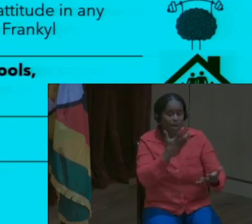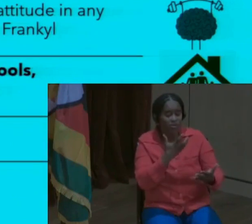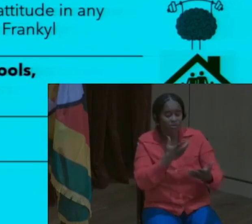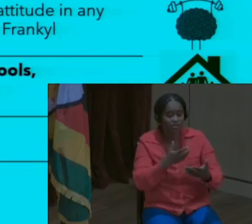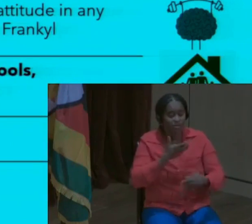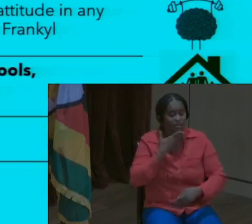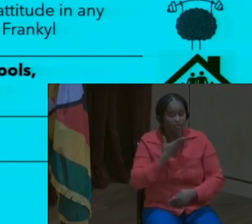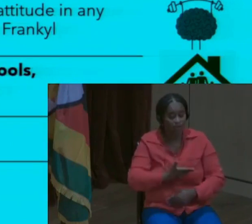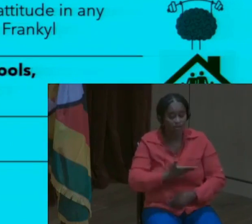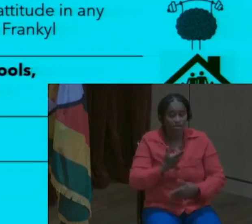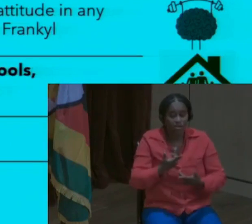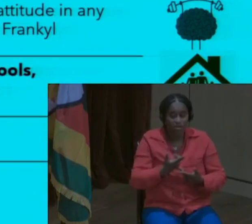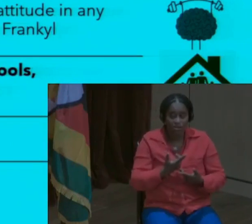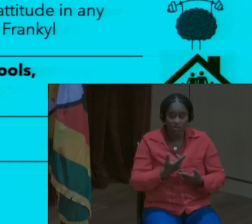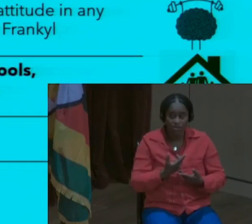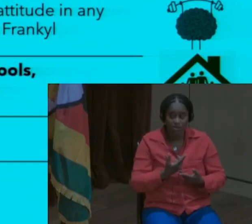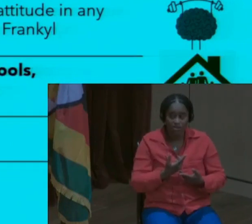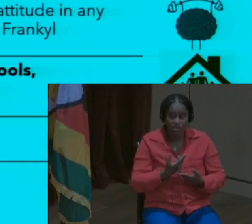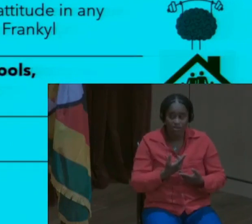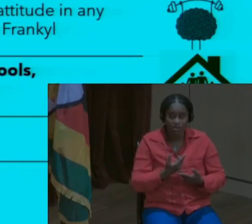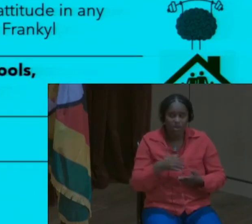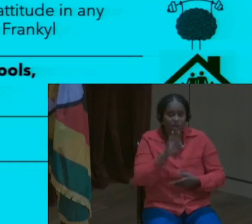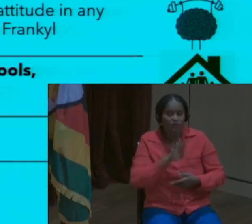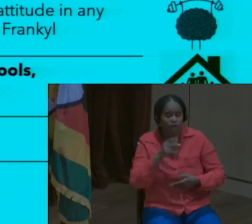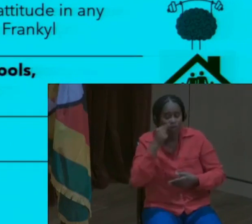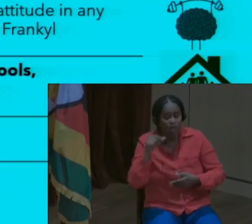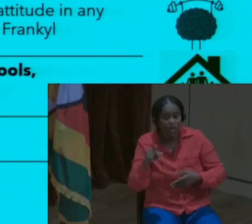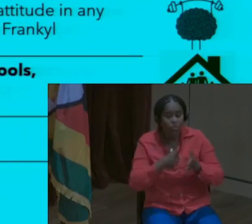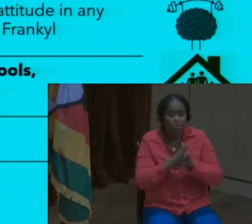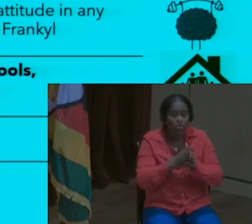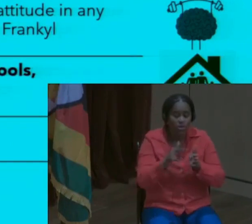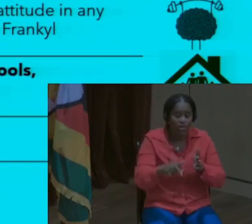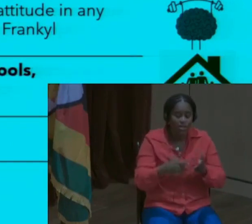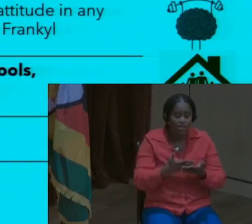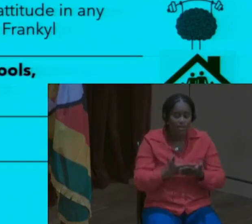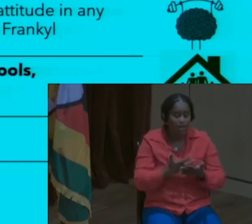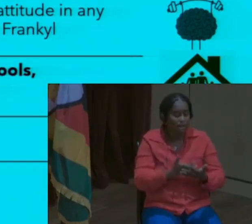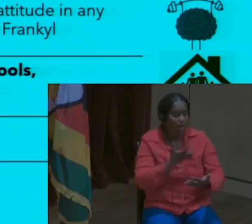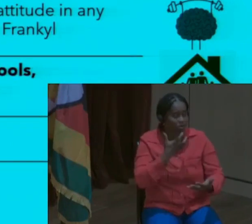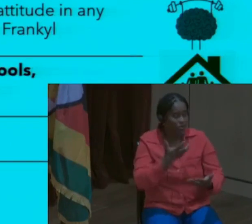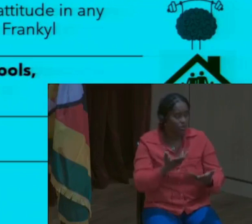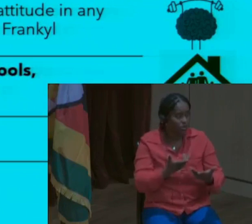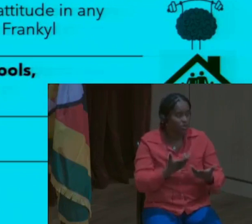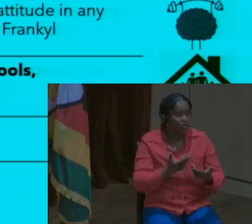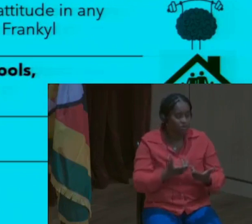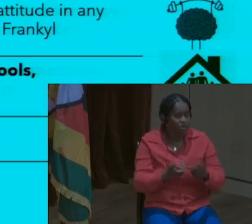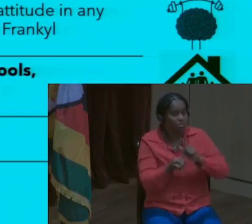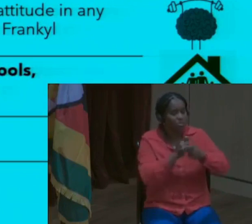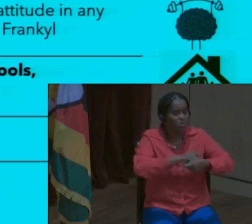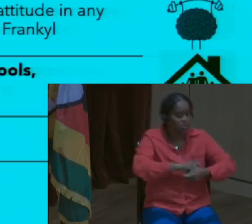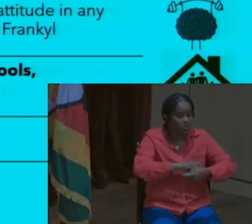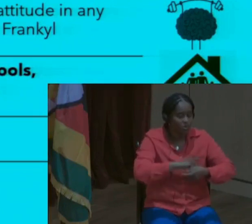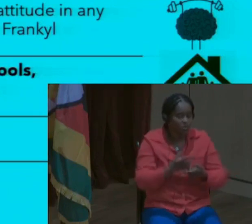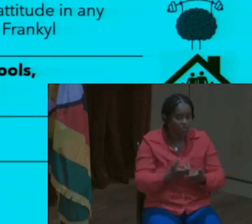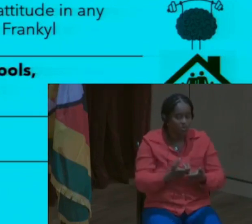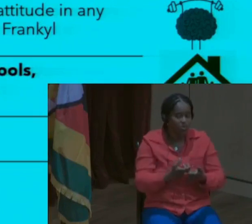used it, and he had changed, and there was a beautiful post-traumatic growth in him. So he says, everything can be